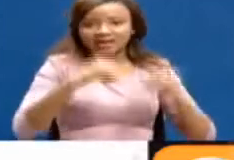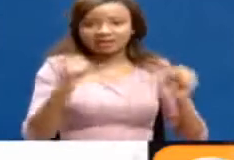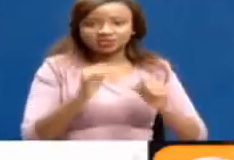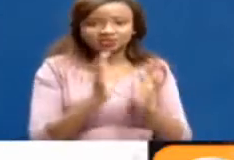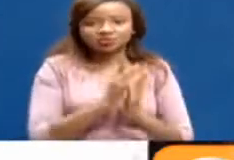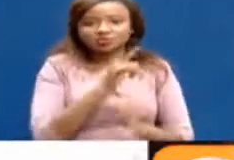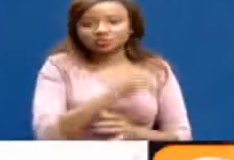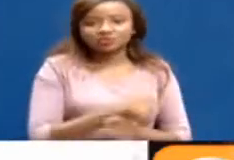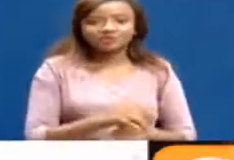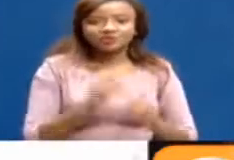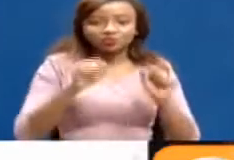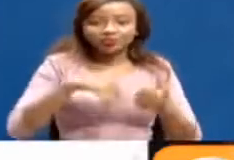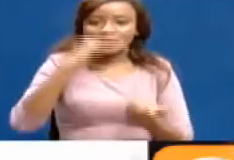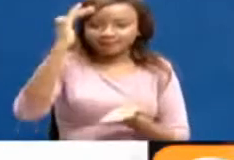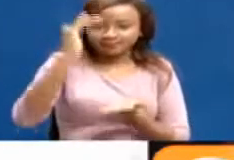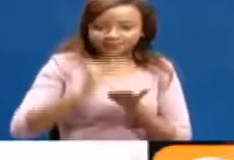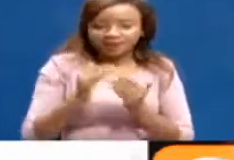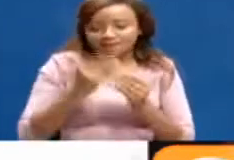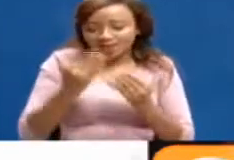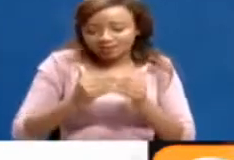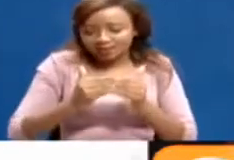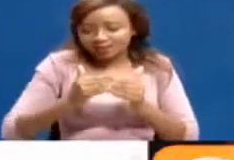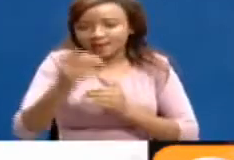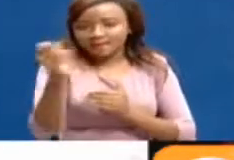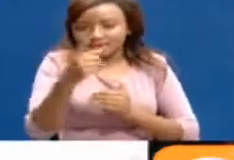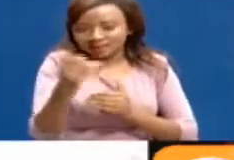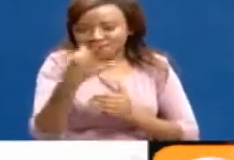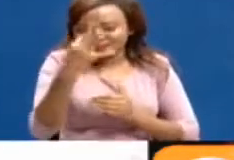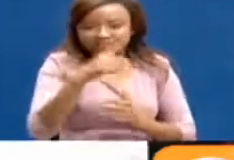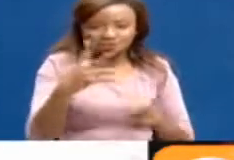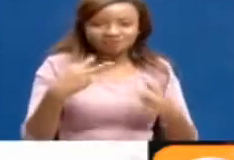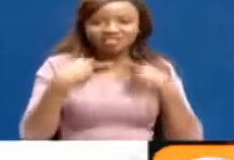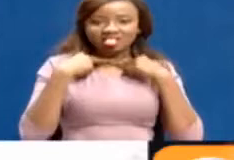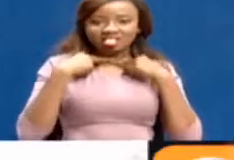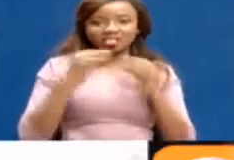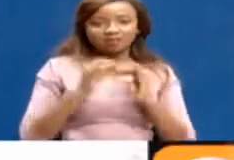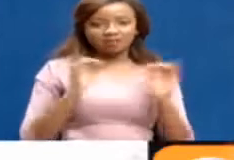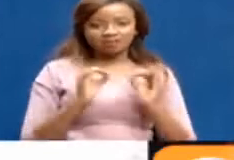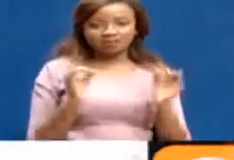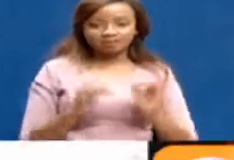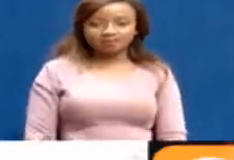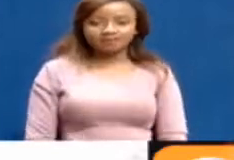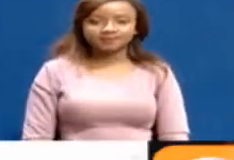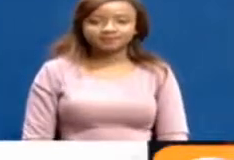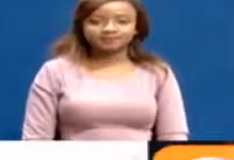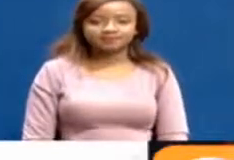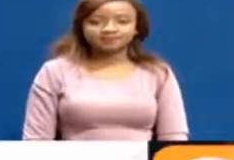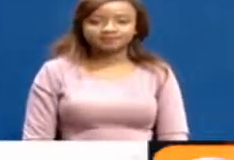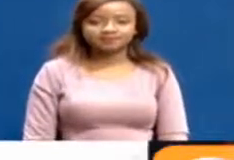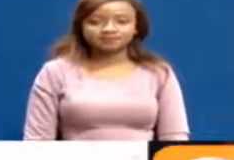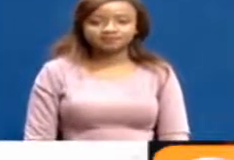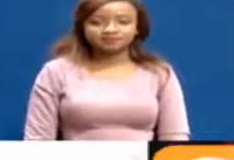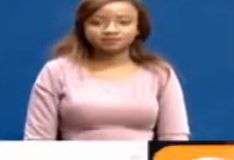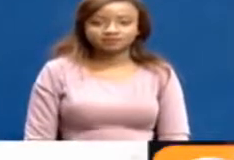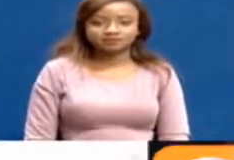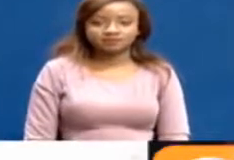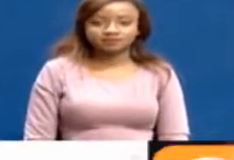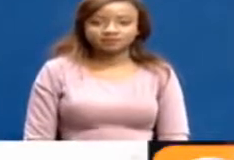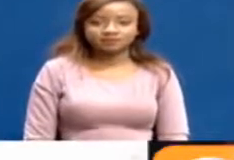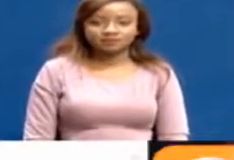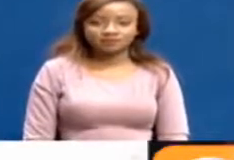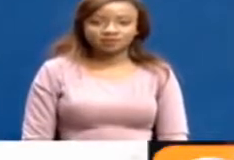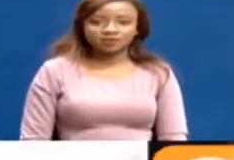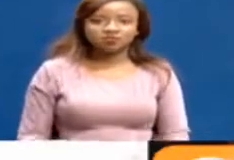with you. Let's push it down the road, maybe 3 months, so that you don't, give us the interest payments. And so that flexibility is required